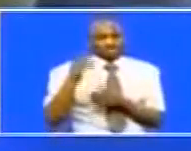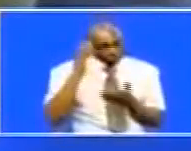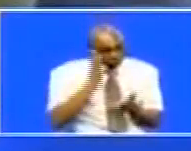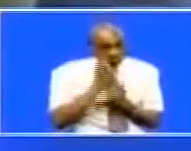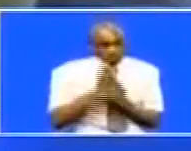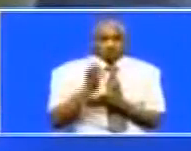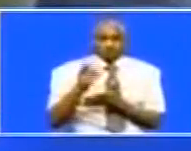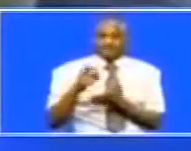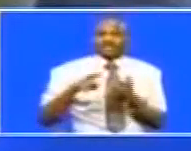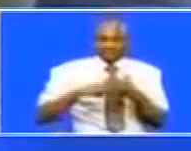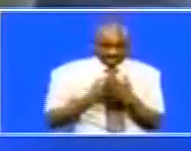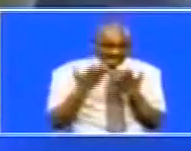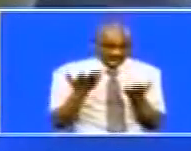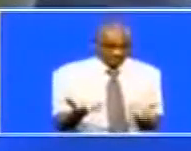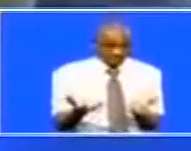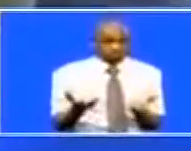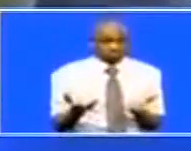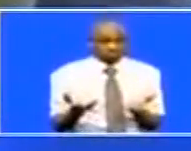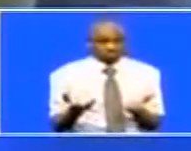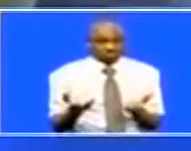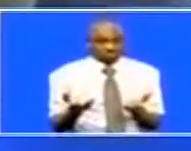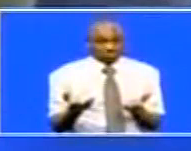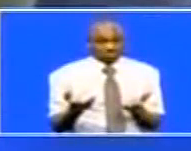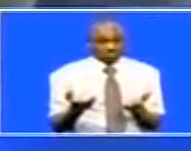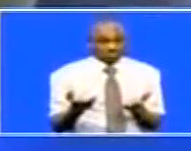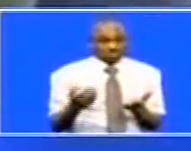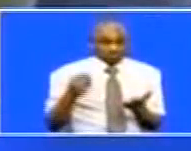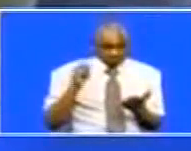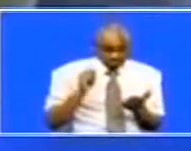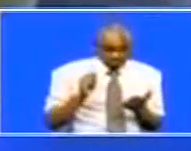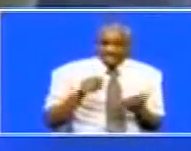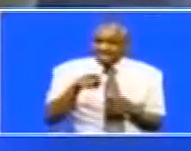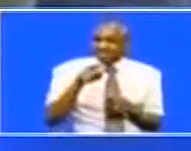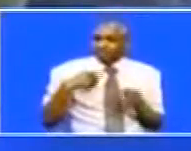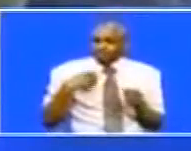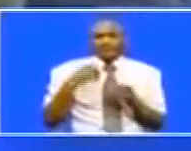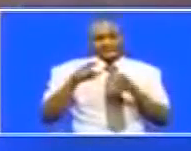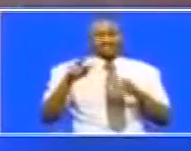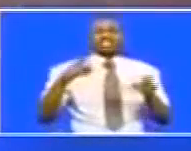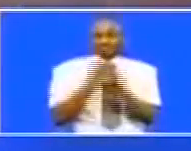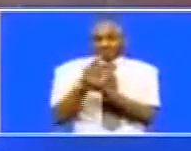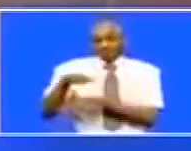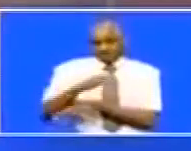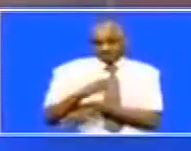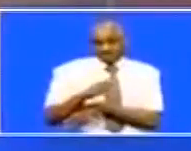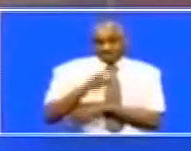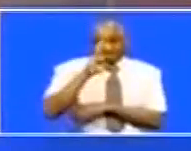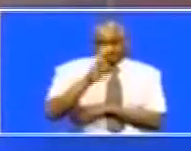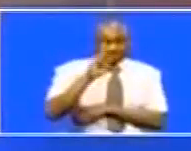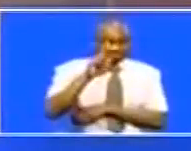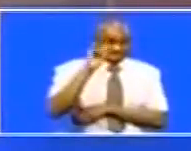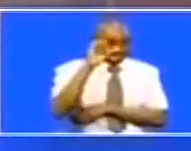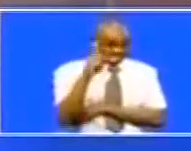Obviously, BRCK started out here as part of Ushahidi, but they're part of the larger ecosystem. BRCK, being one